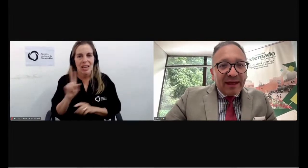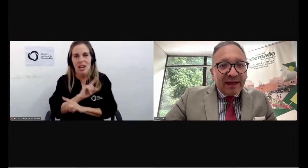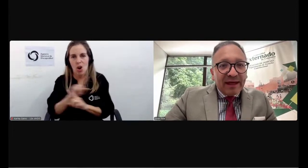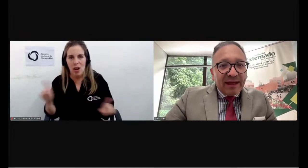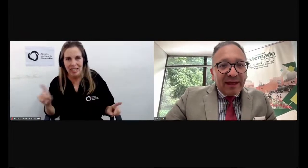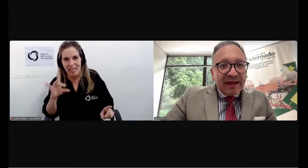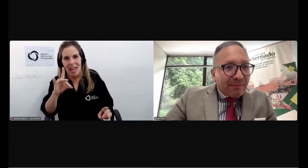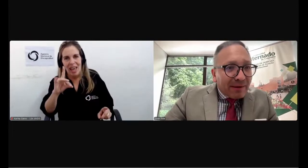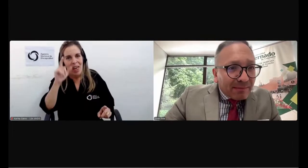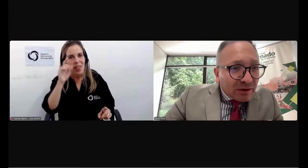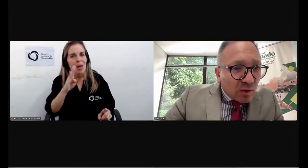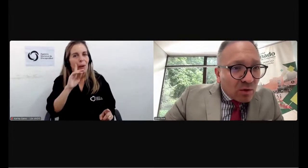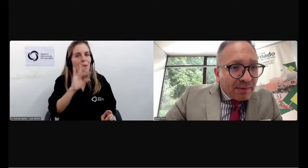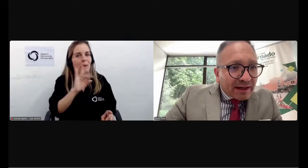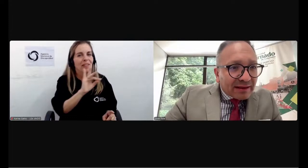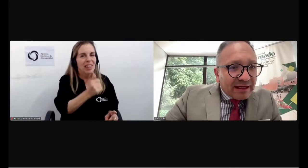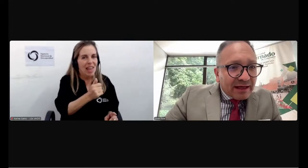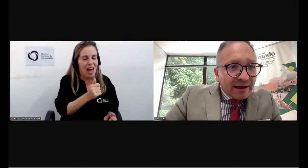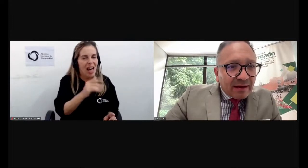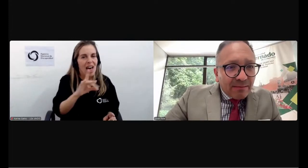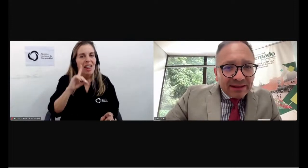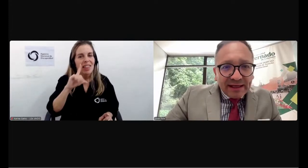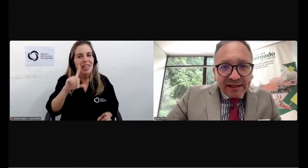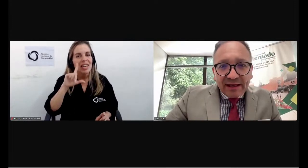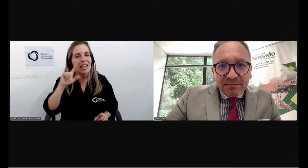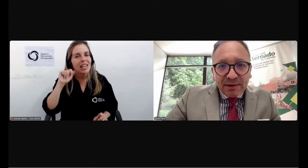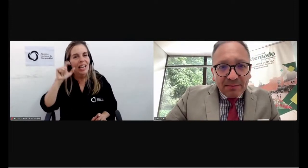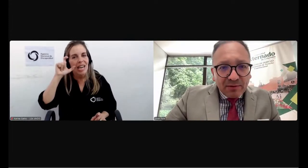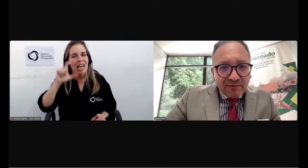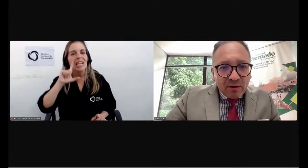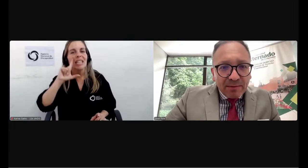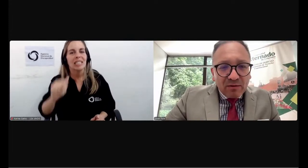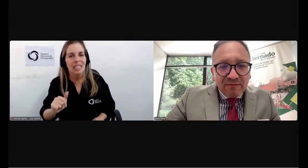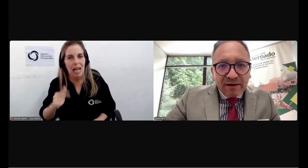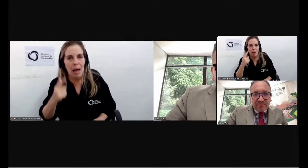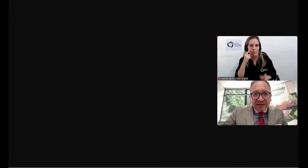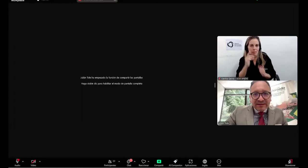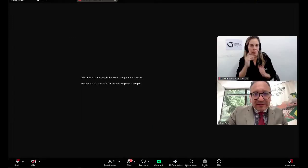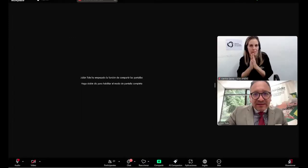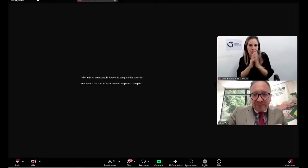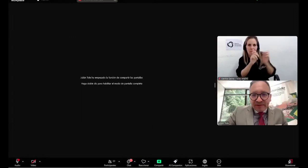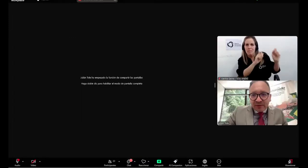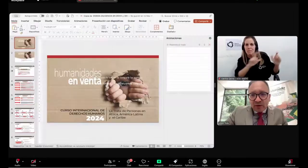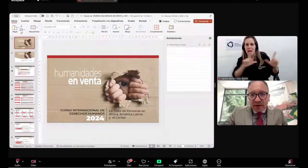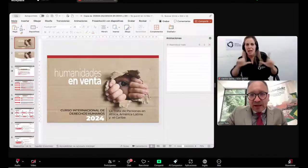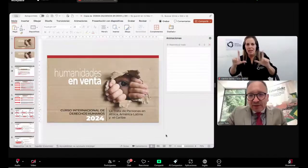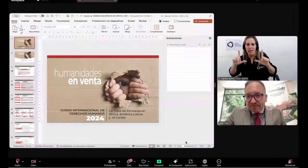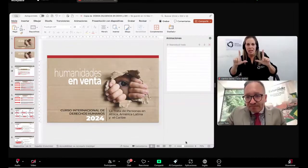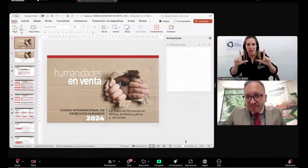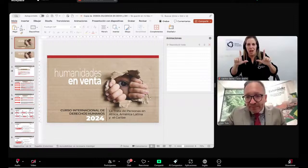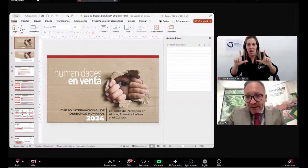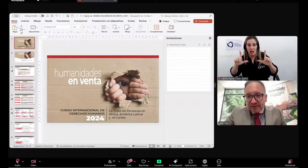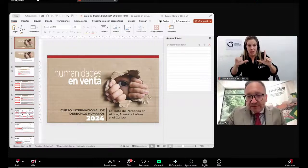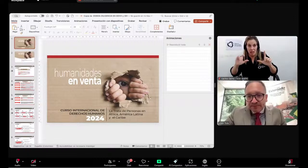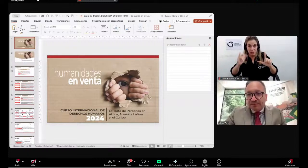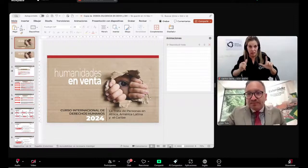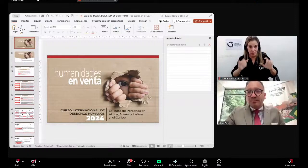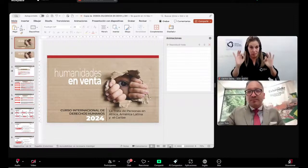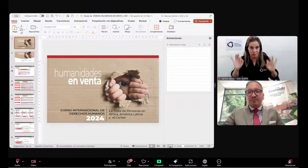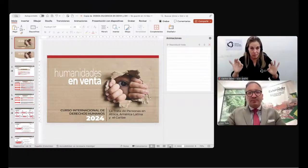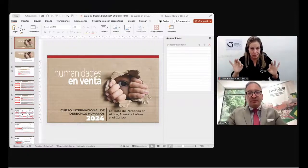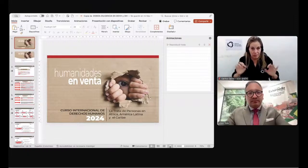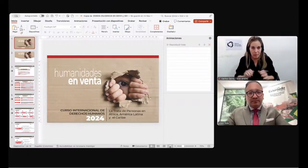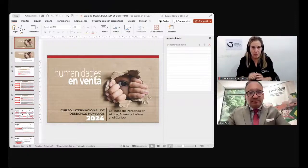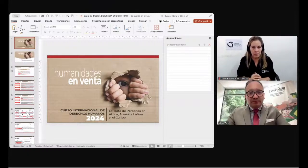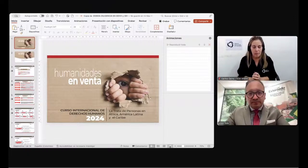bit about what due diligence is and what it is not. I will now share my screen. Please let me